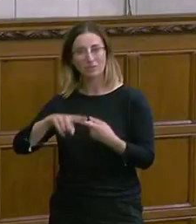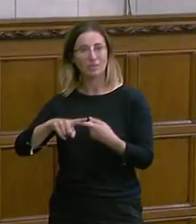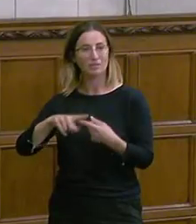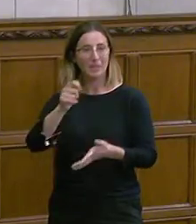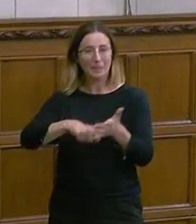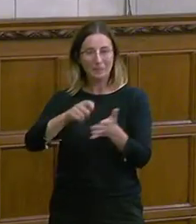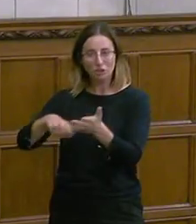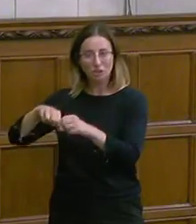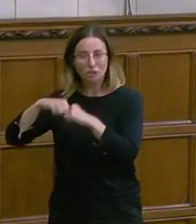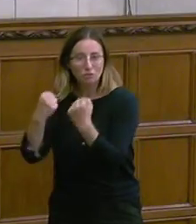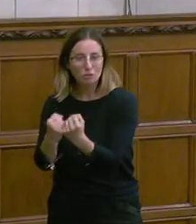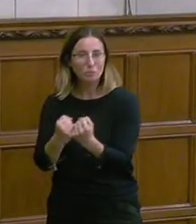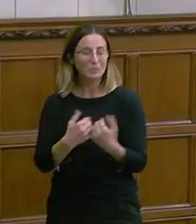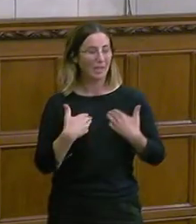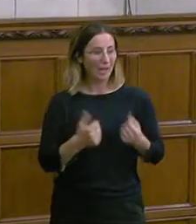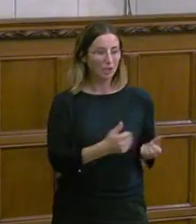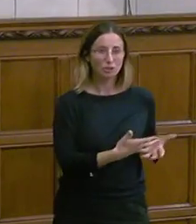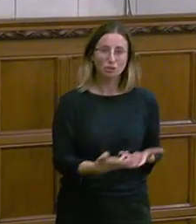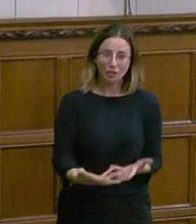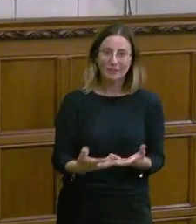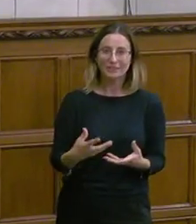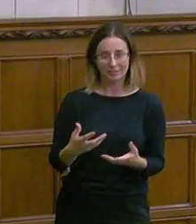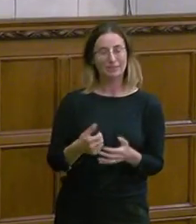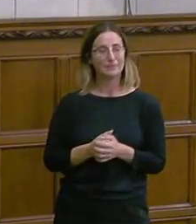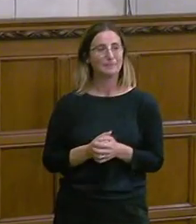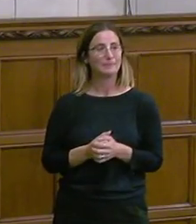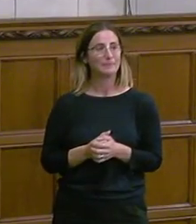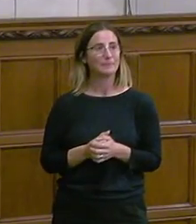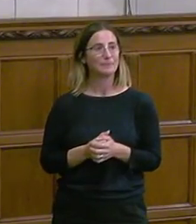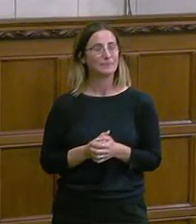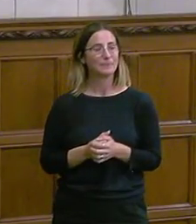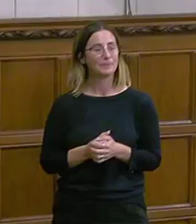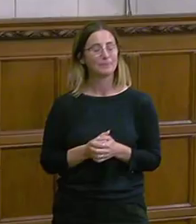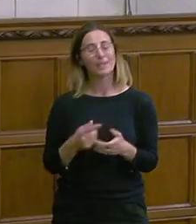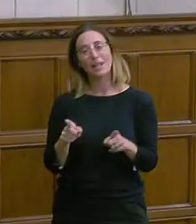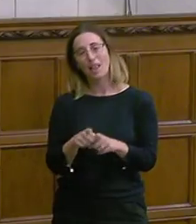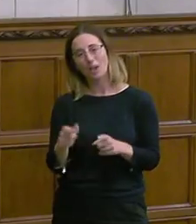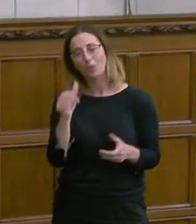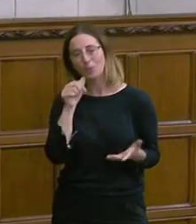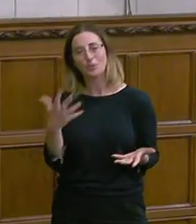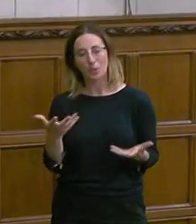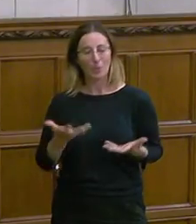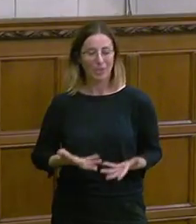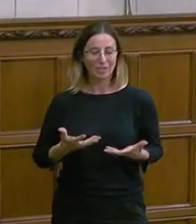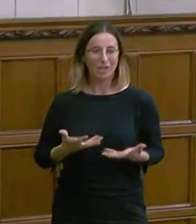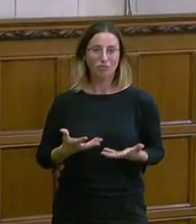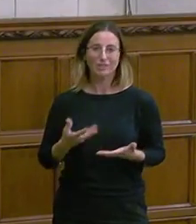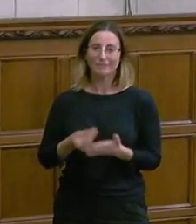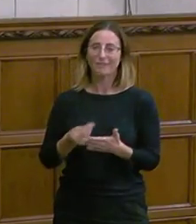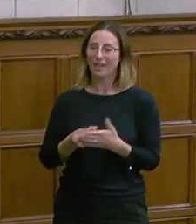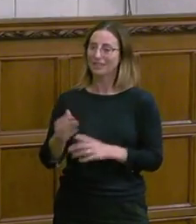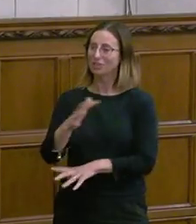commissioners of provision. As you know, Mr. Stringer, in the current financial